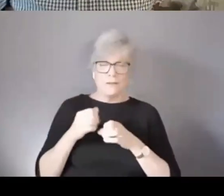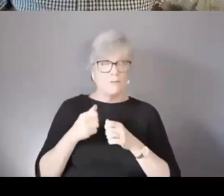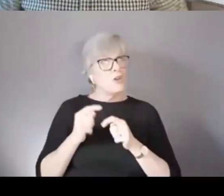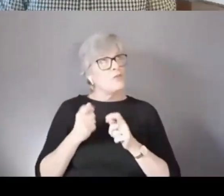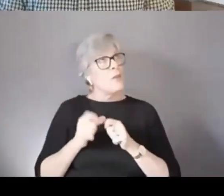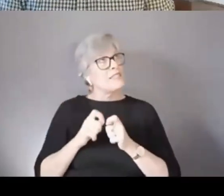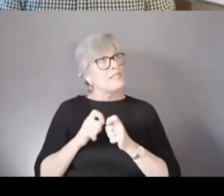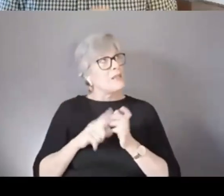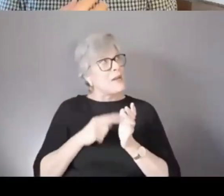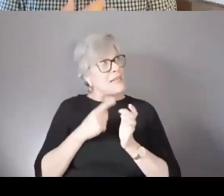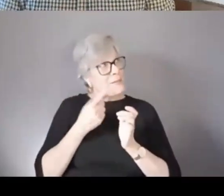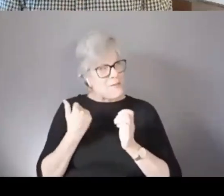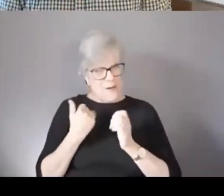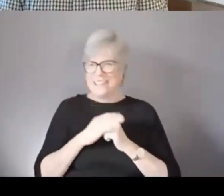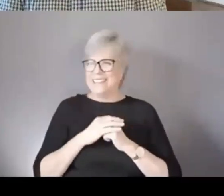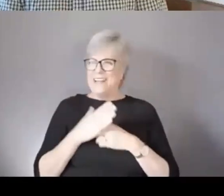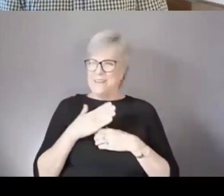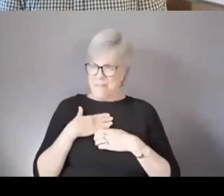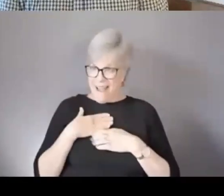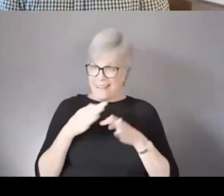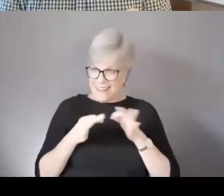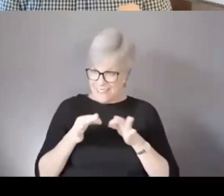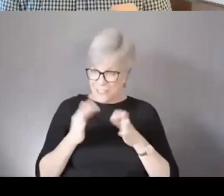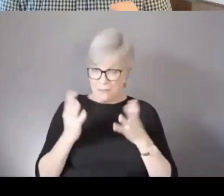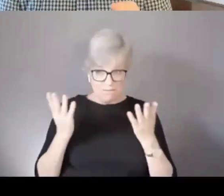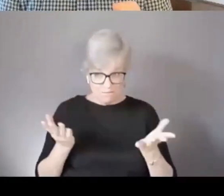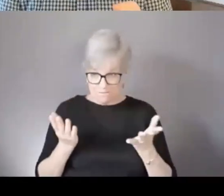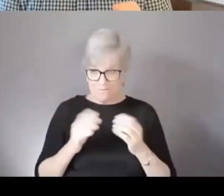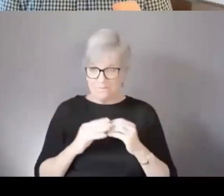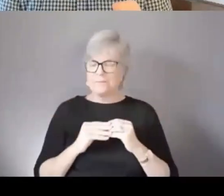before. But my definition of resilience is